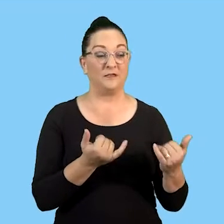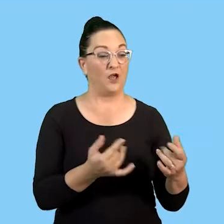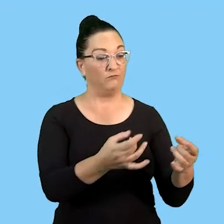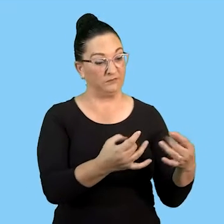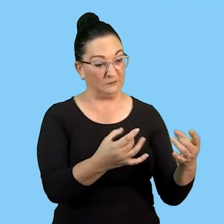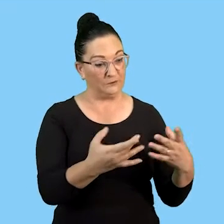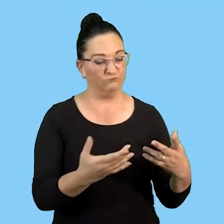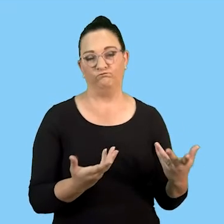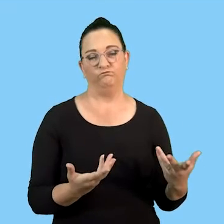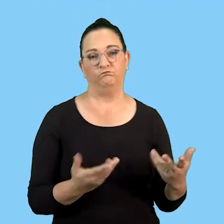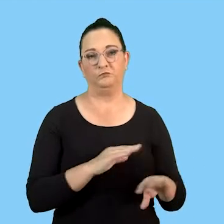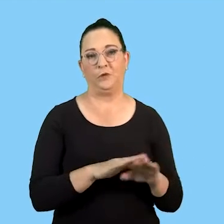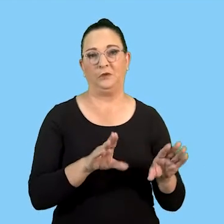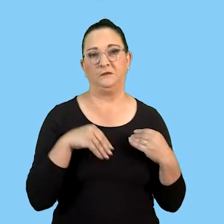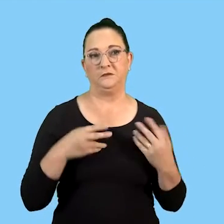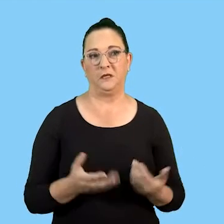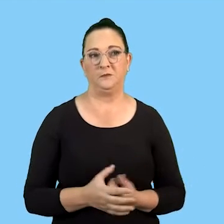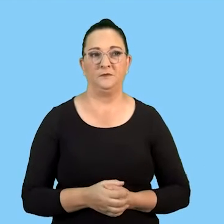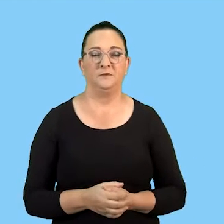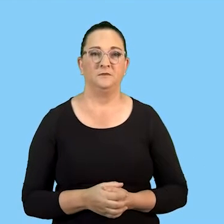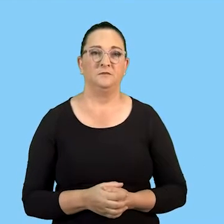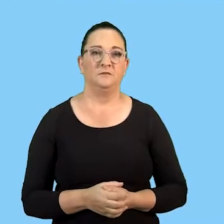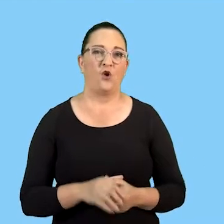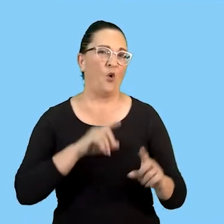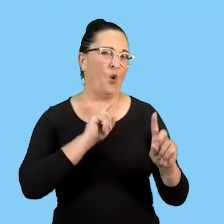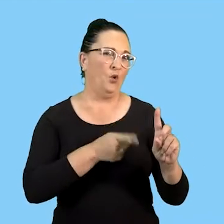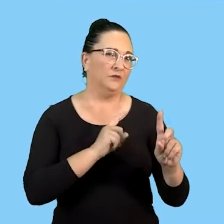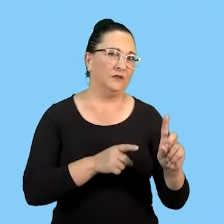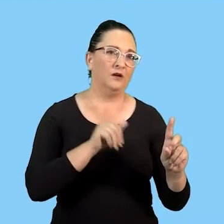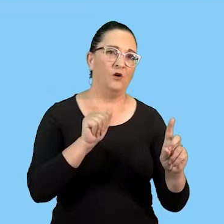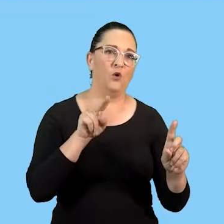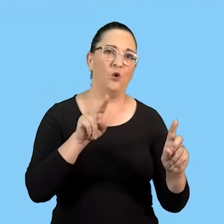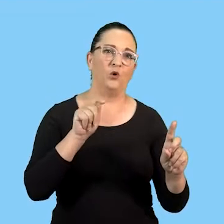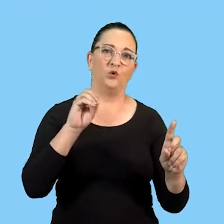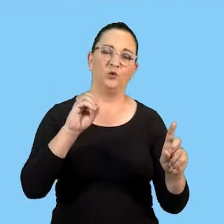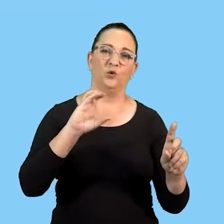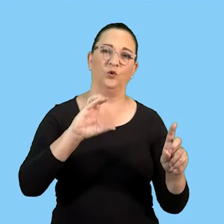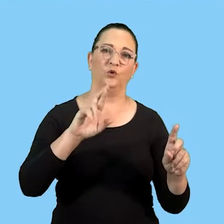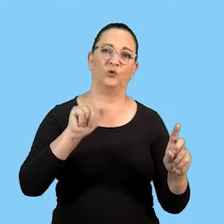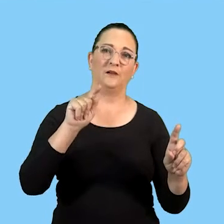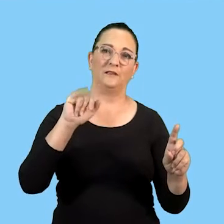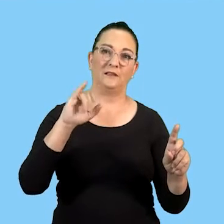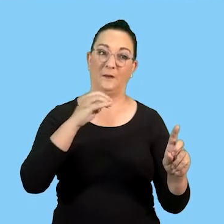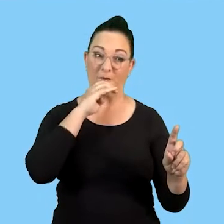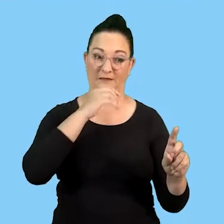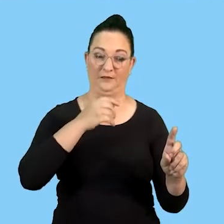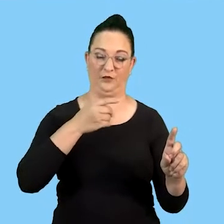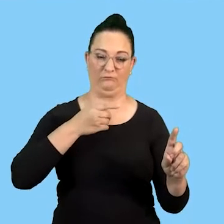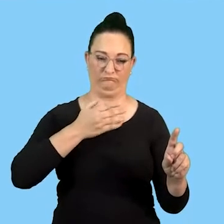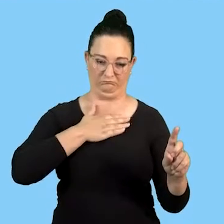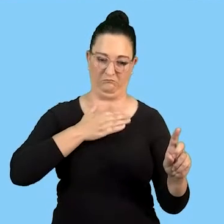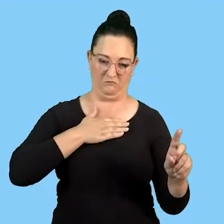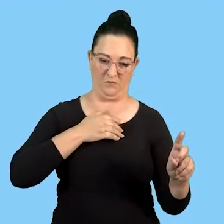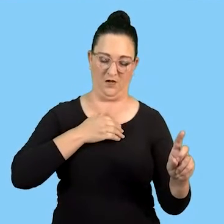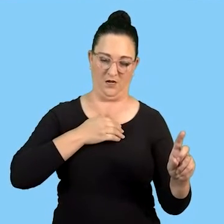consider worker inputs, meaning as an autocratic leader, sometimes your word goes. It's your word and nobody else's. So